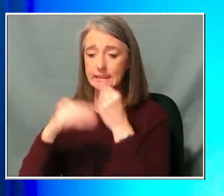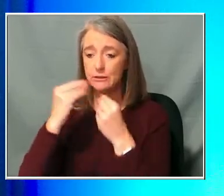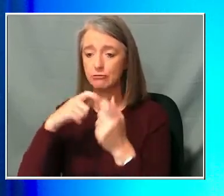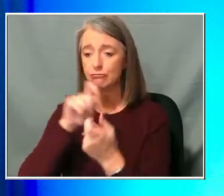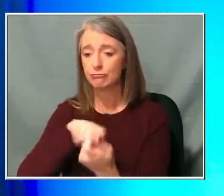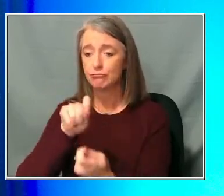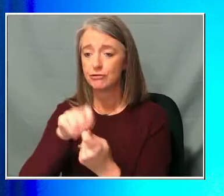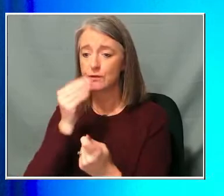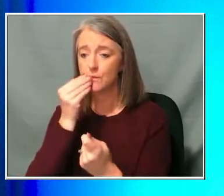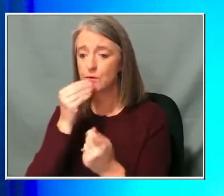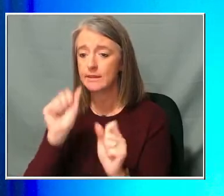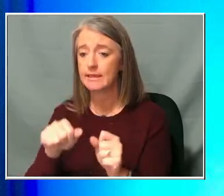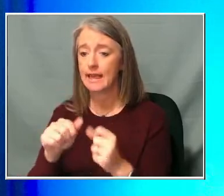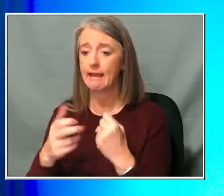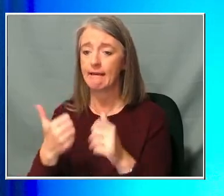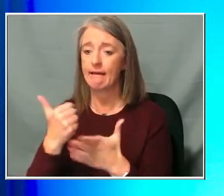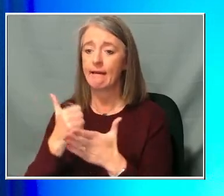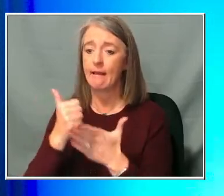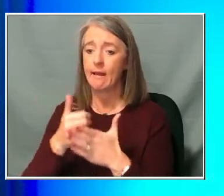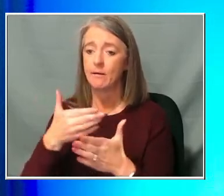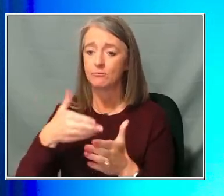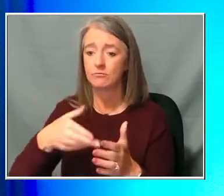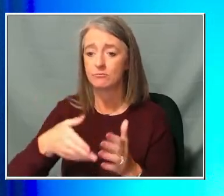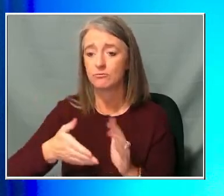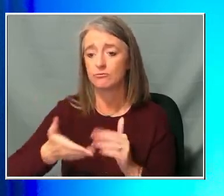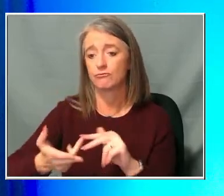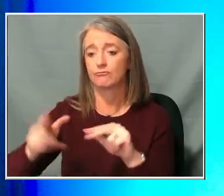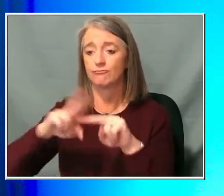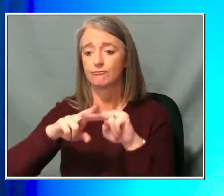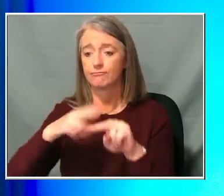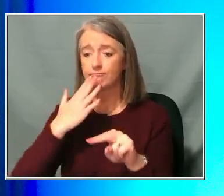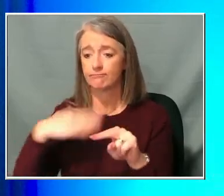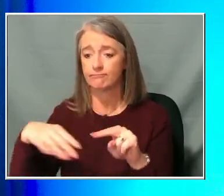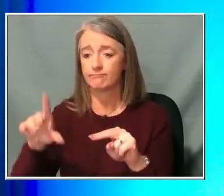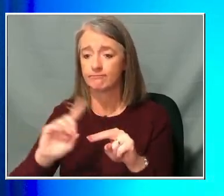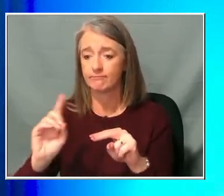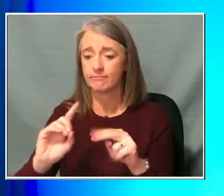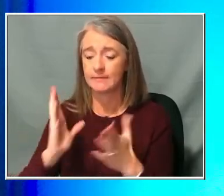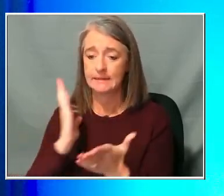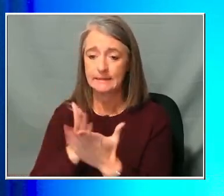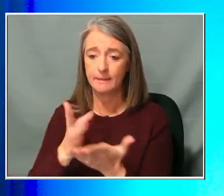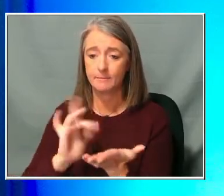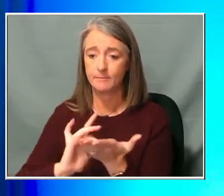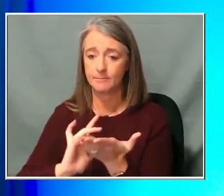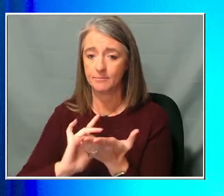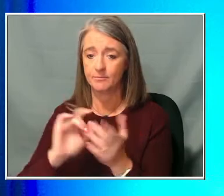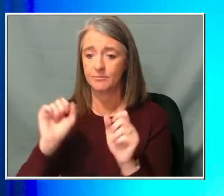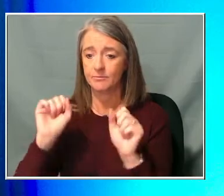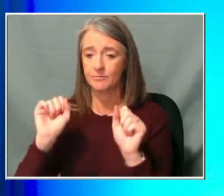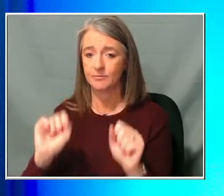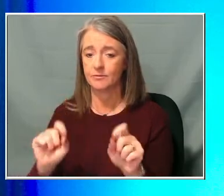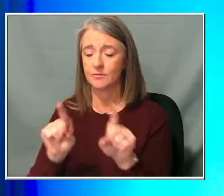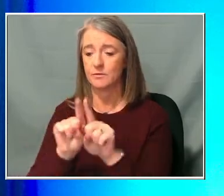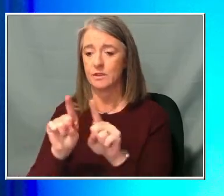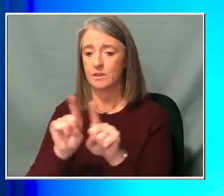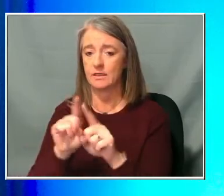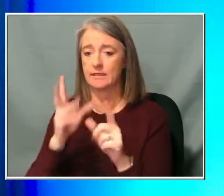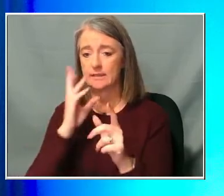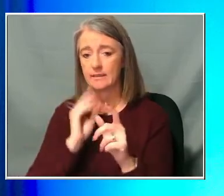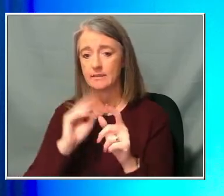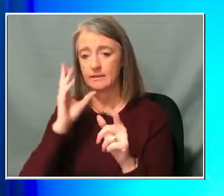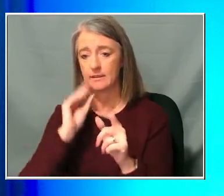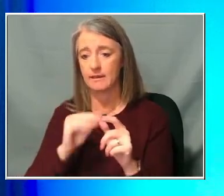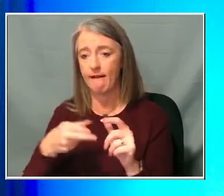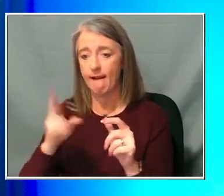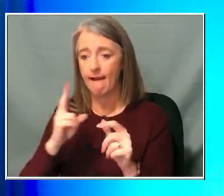that can raise their blood sugar, and they happen to stop the medication, they can also experience high blood